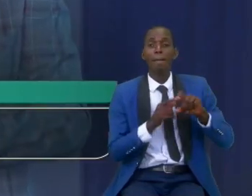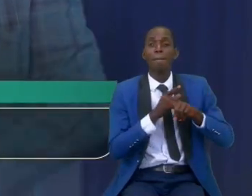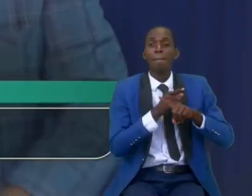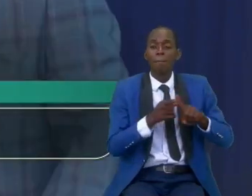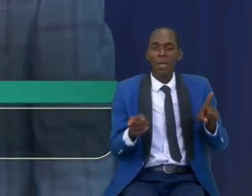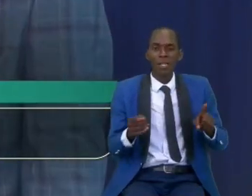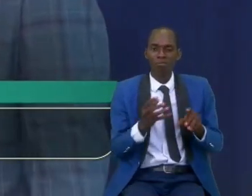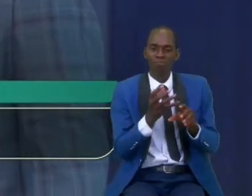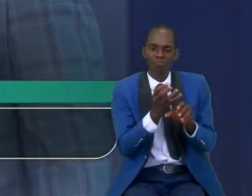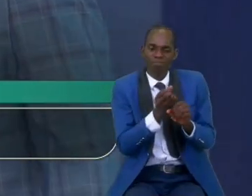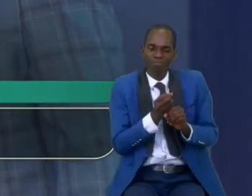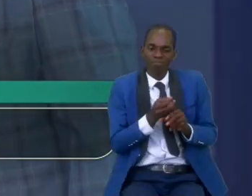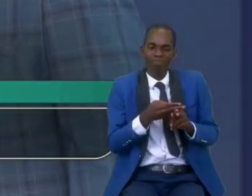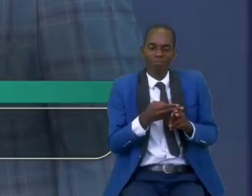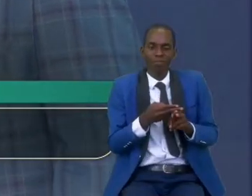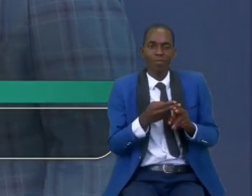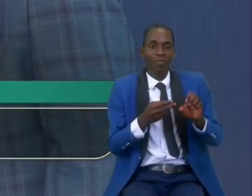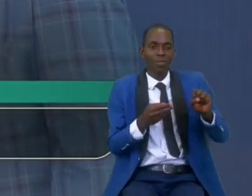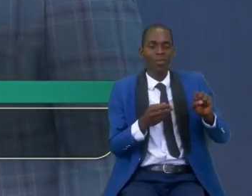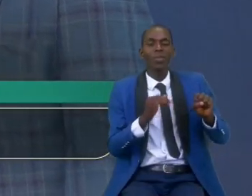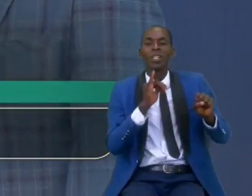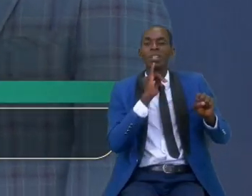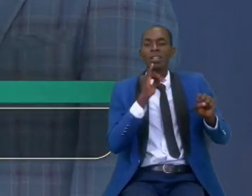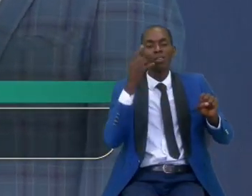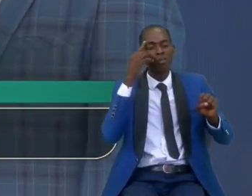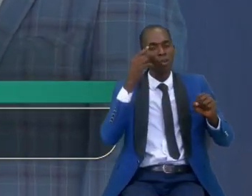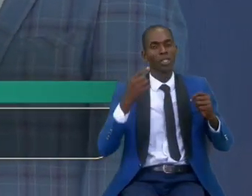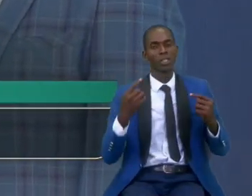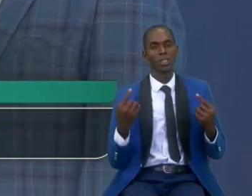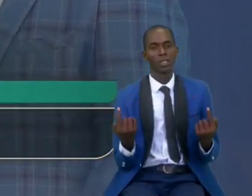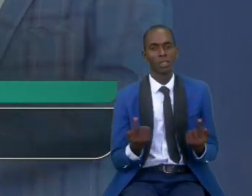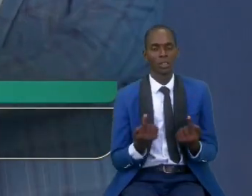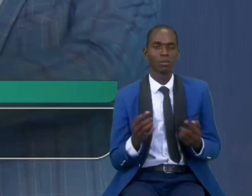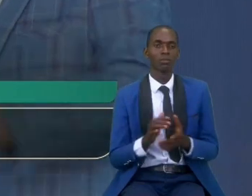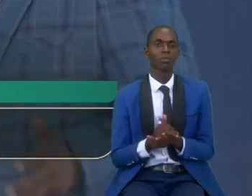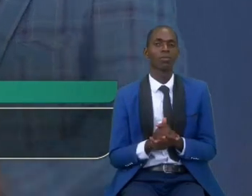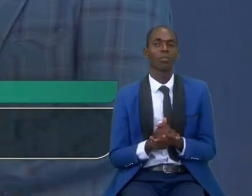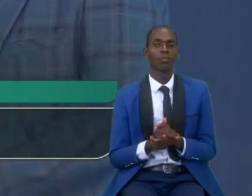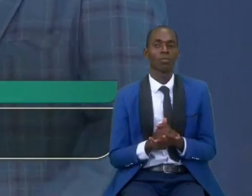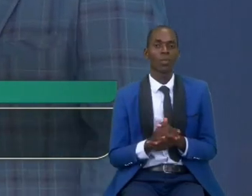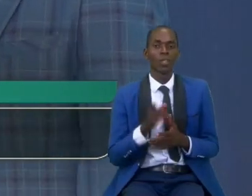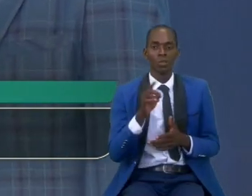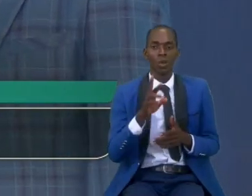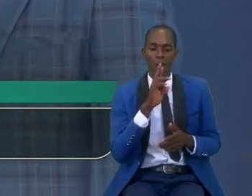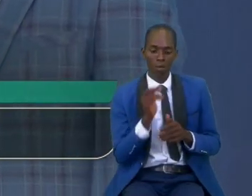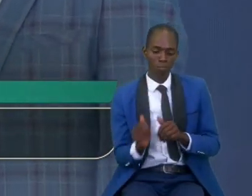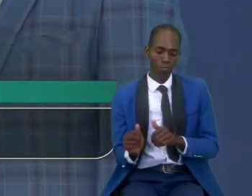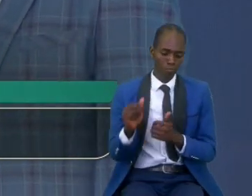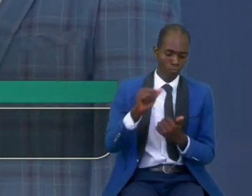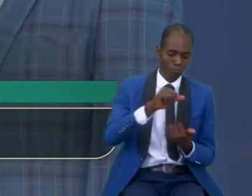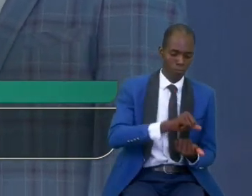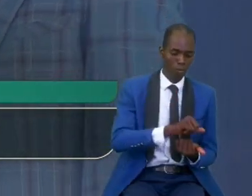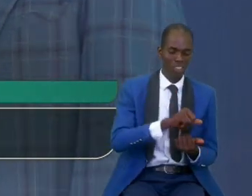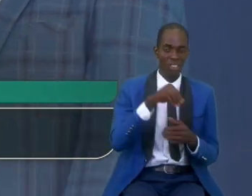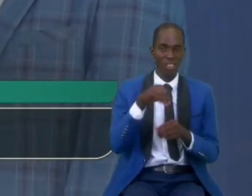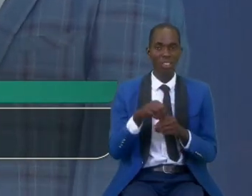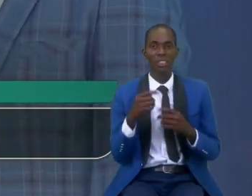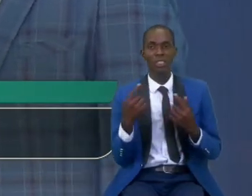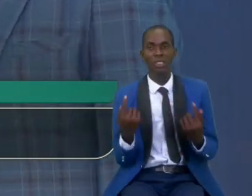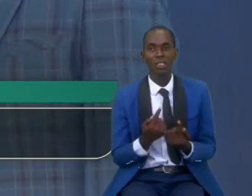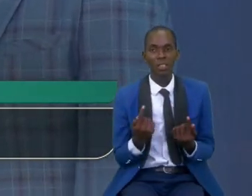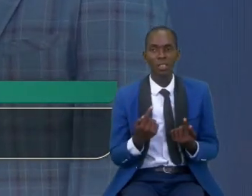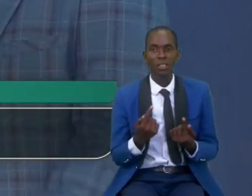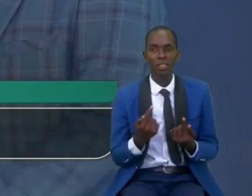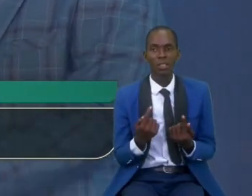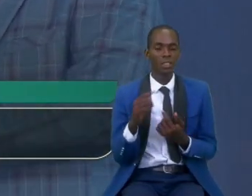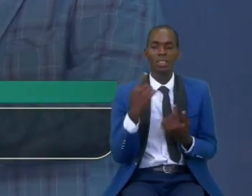Sin. And you are immersed in it. Sin. It surrounds you. Sin. It enters